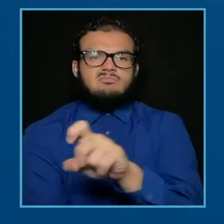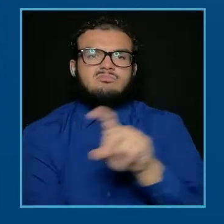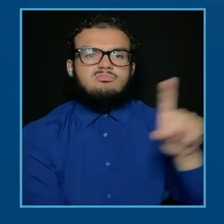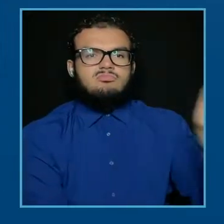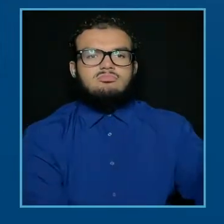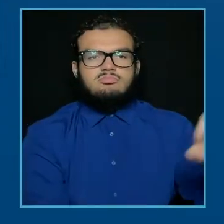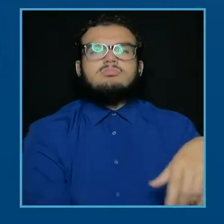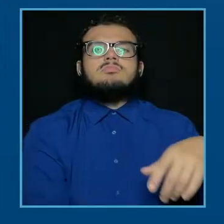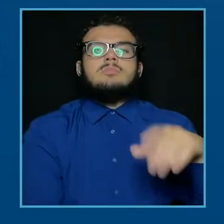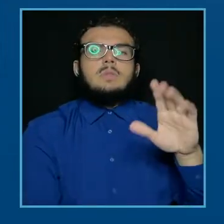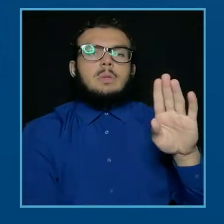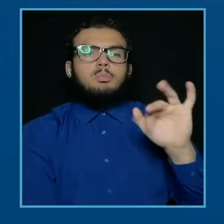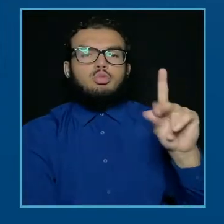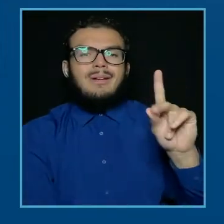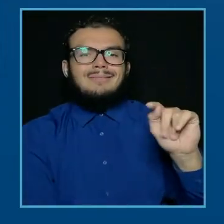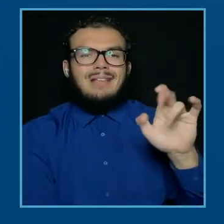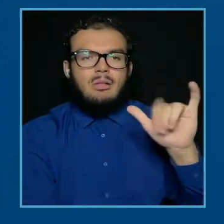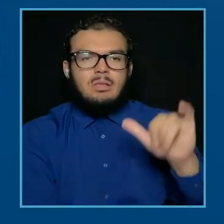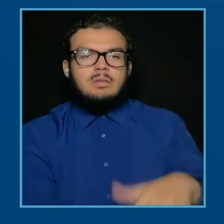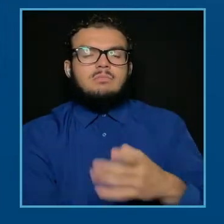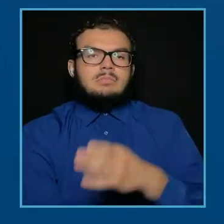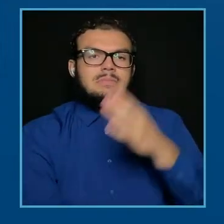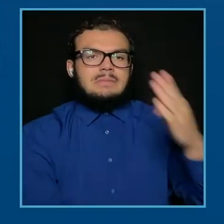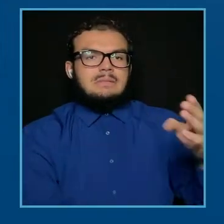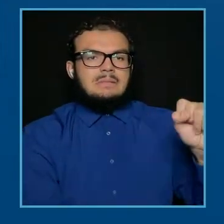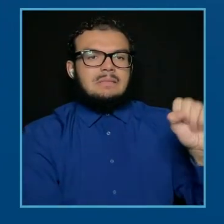and Dr. Siebold.